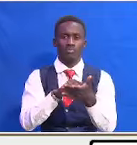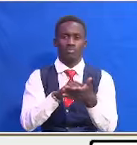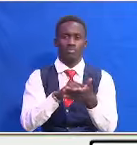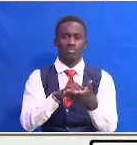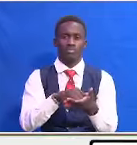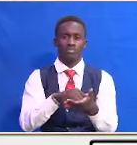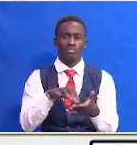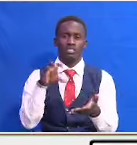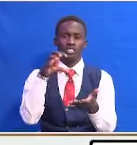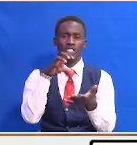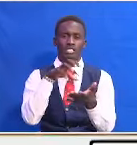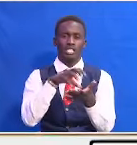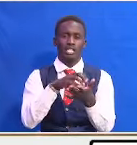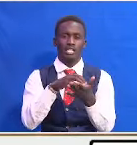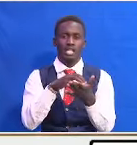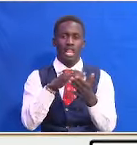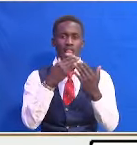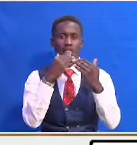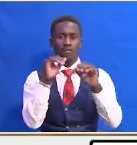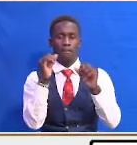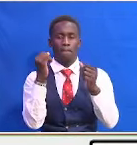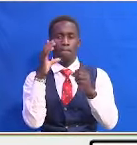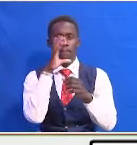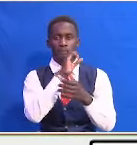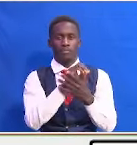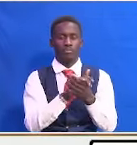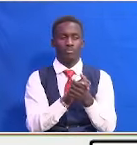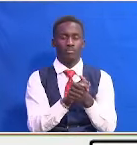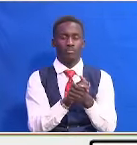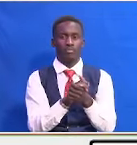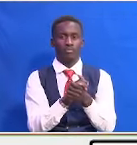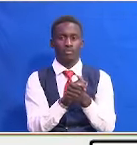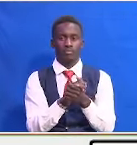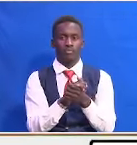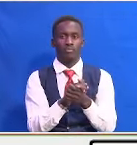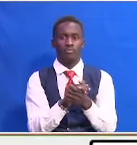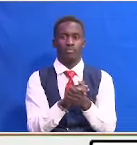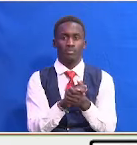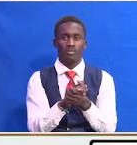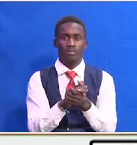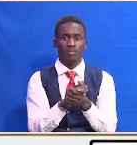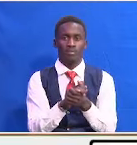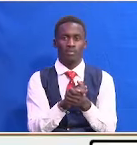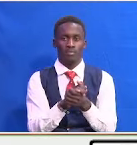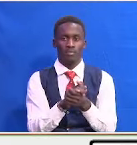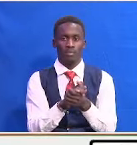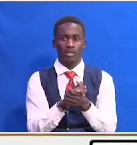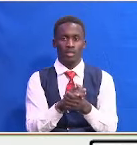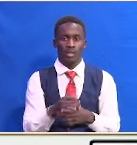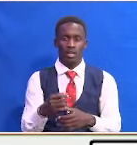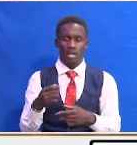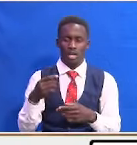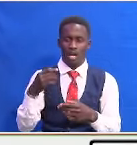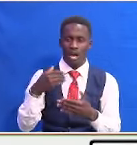could not be reached. Nine witnesses have testified as listed in the form. It is upon reviewing